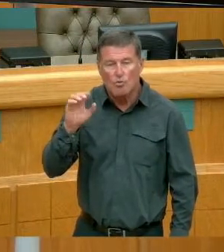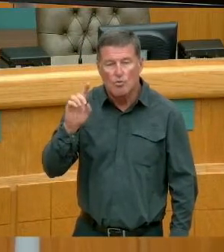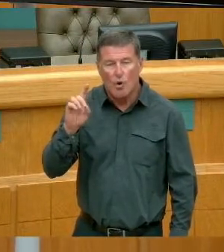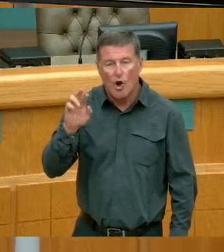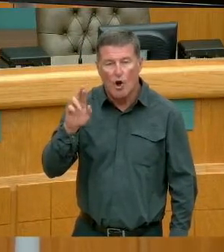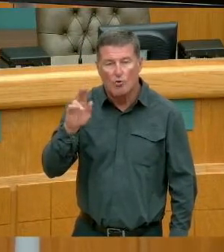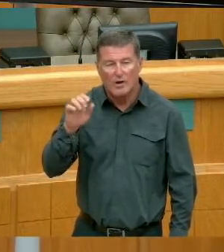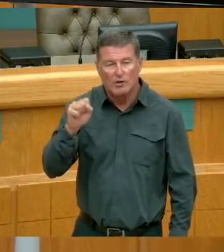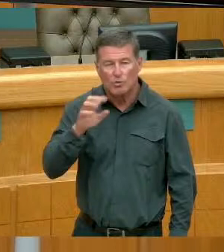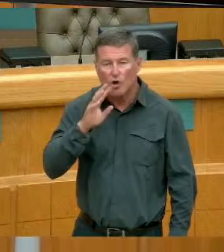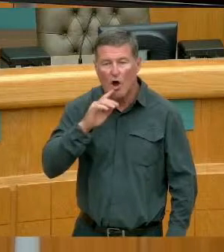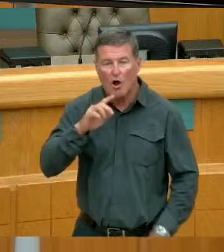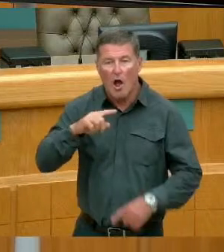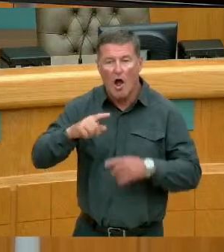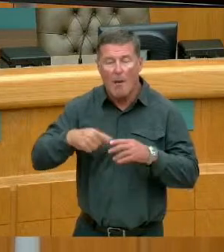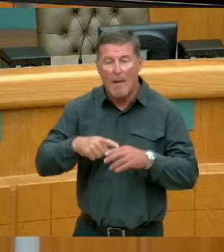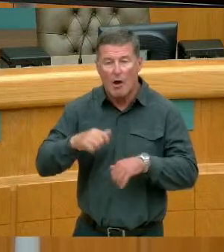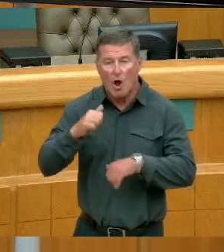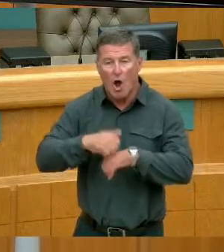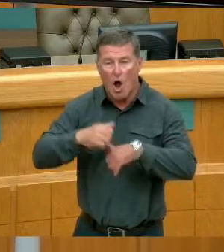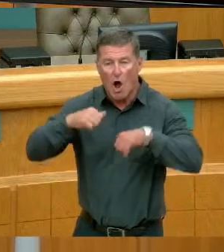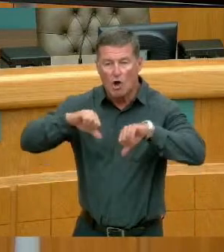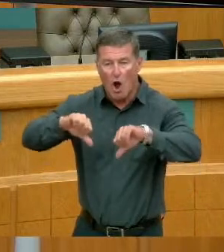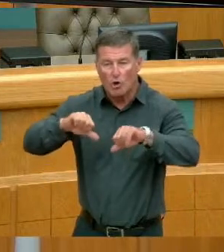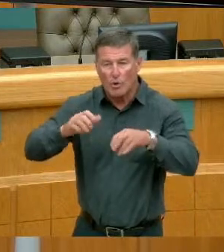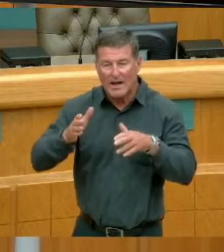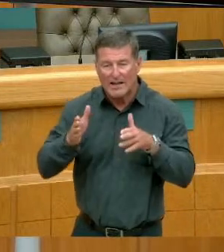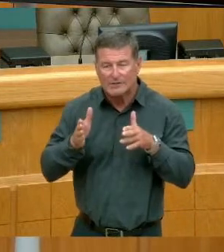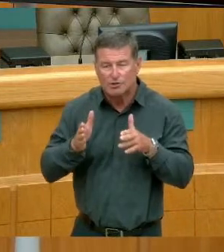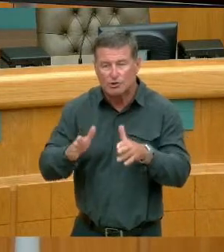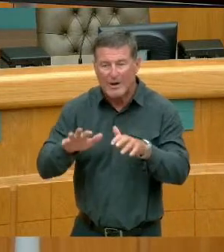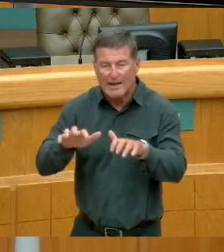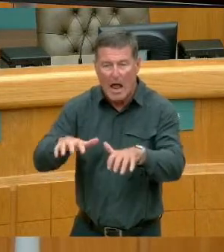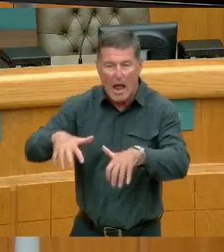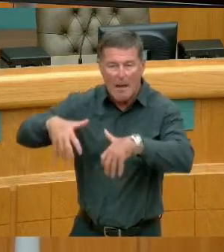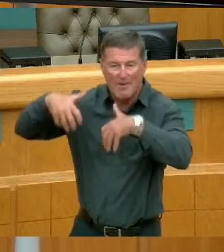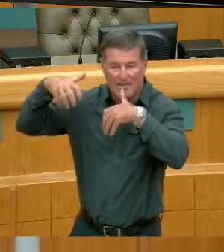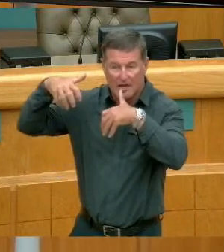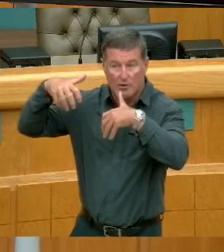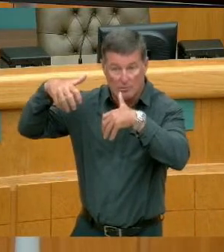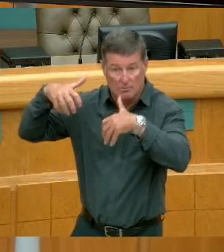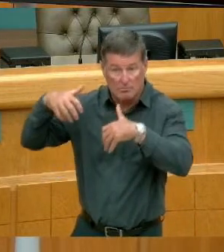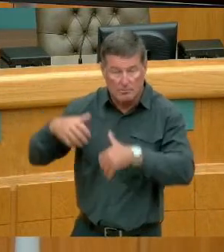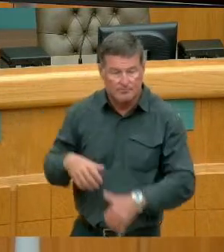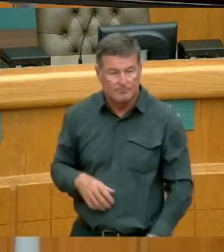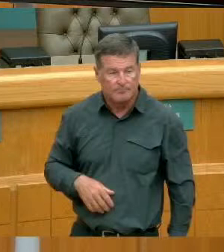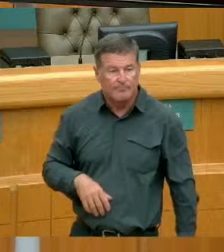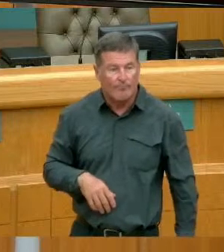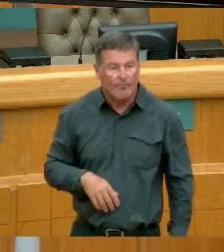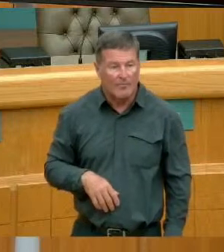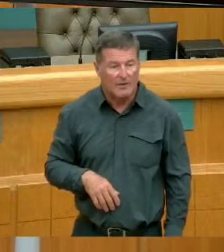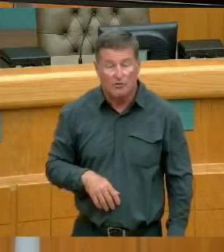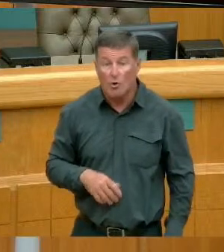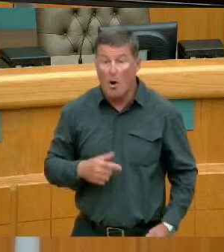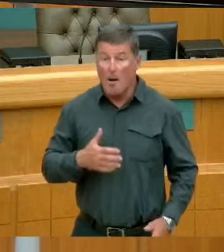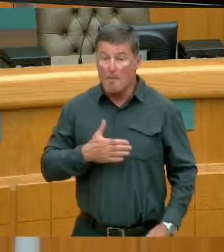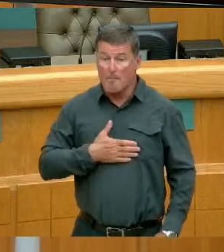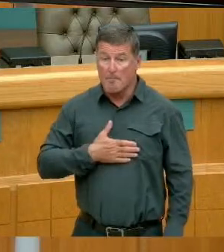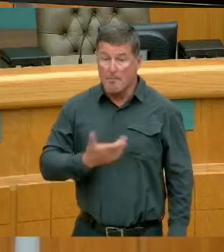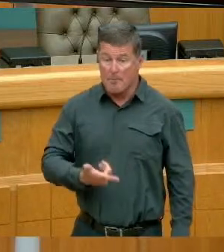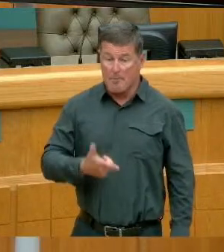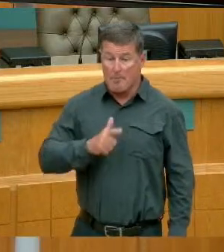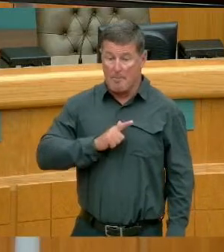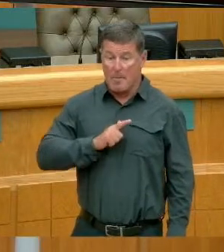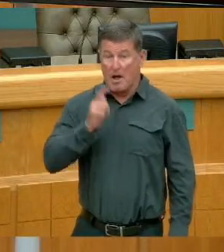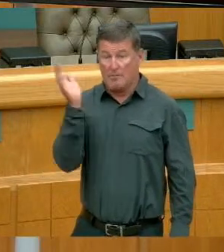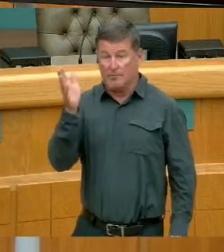Street Amphitheater drive-through test that will take place this week. Okay, so that concludes my portion of our briefing this afternoon. We